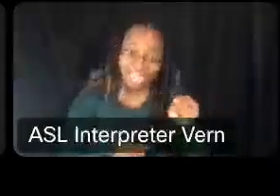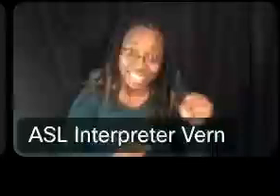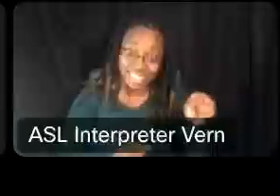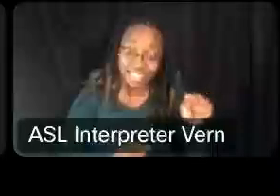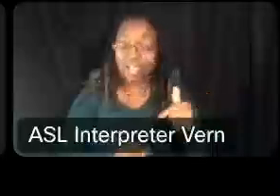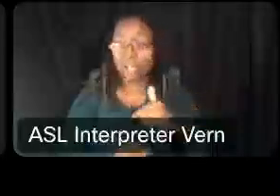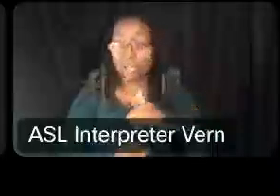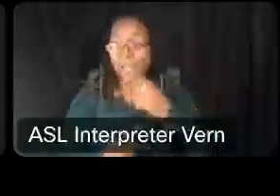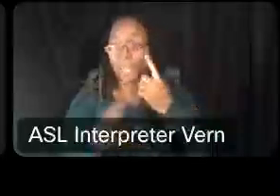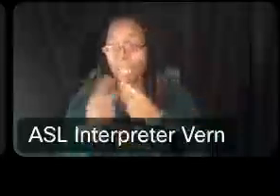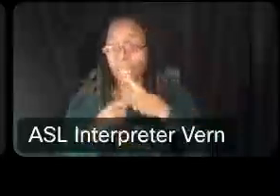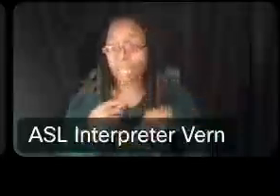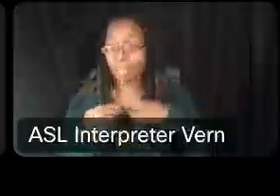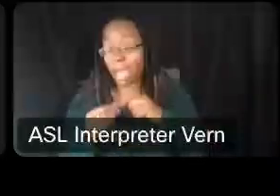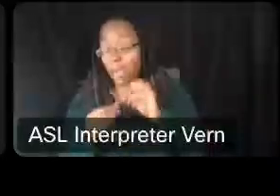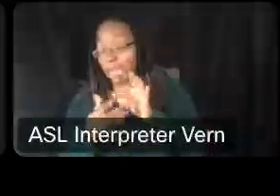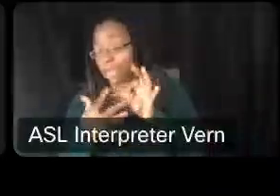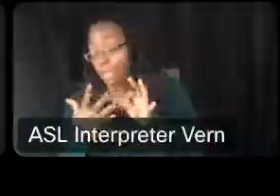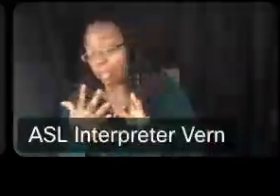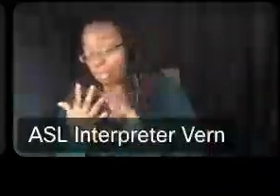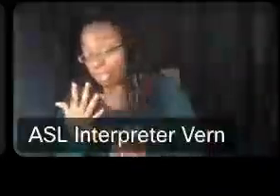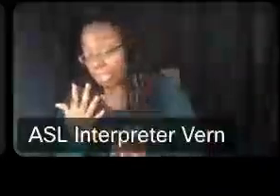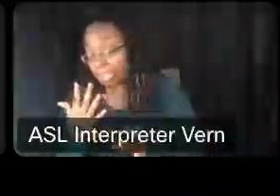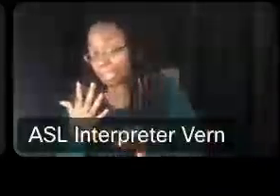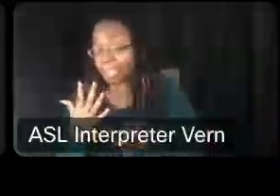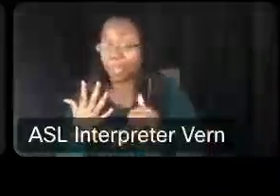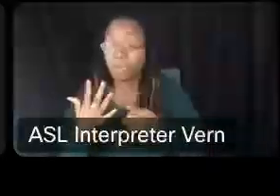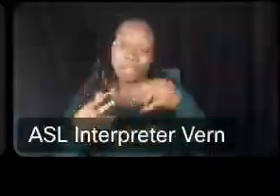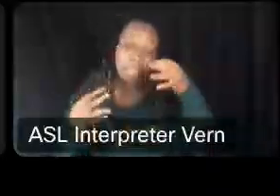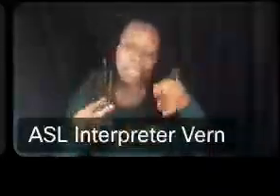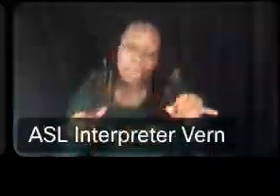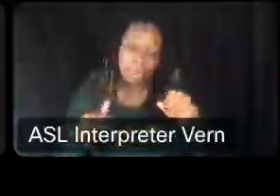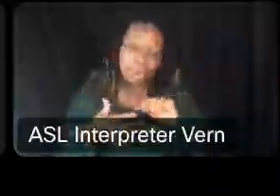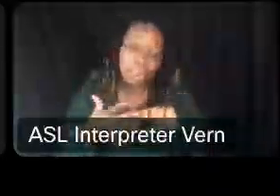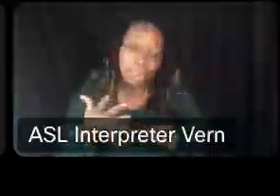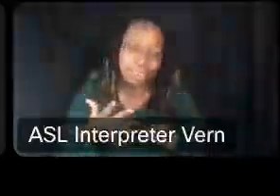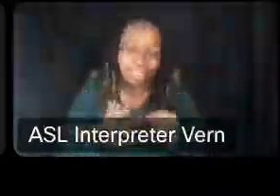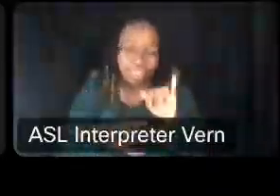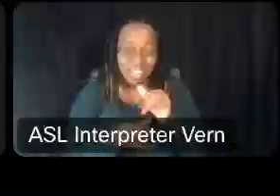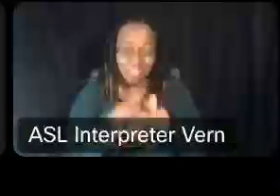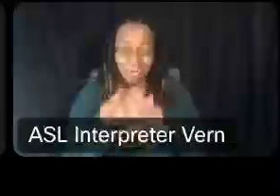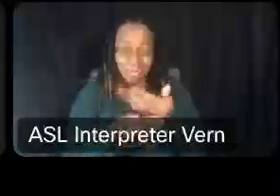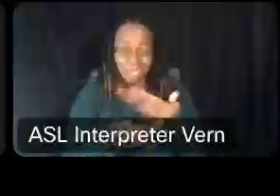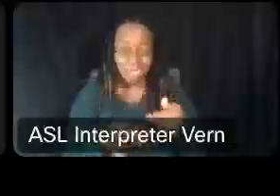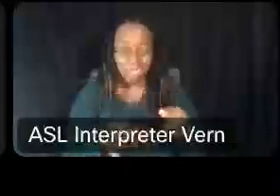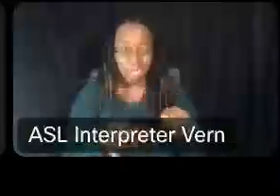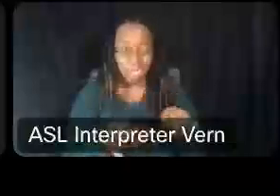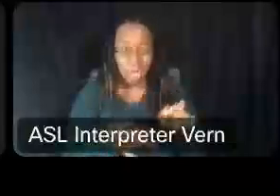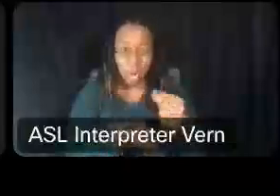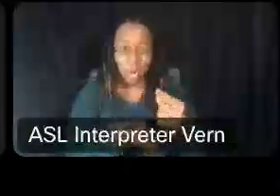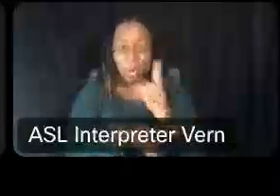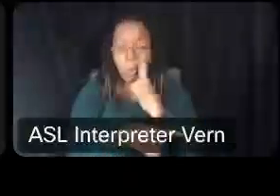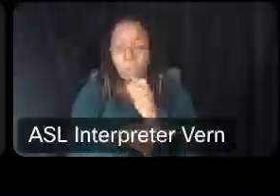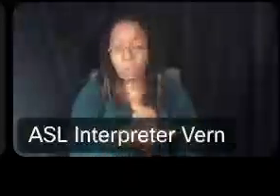these options and making these decisions. Just that process supported their healing for